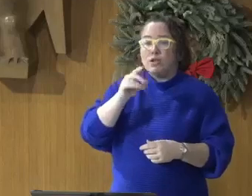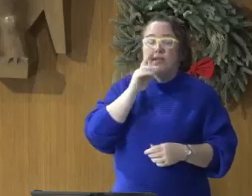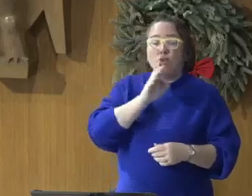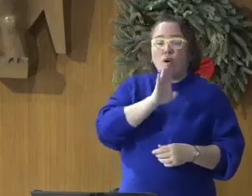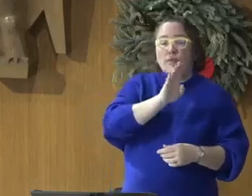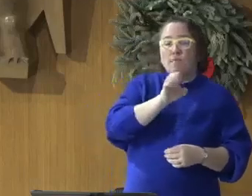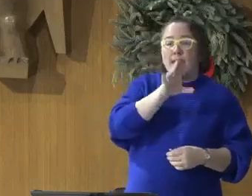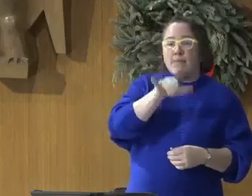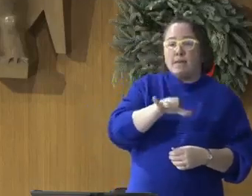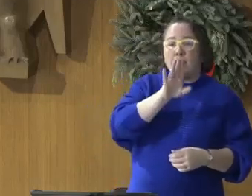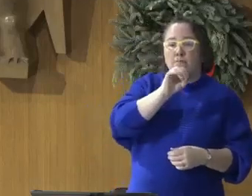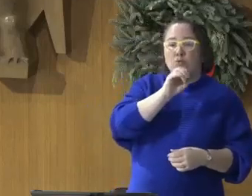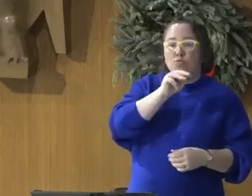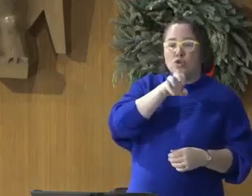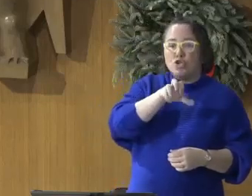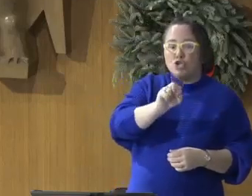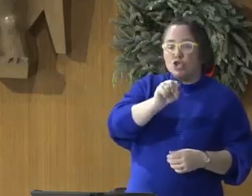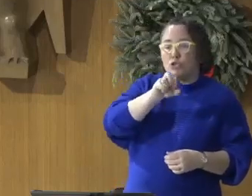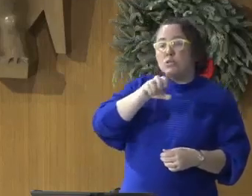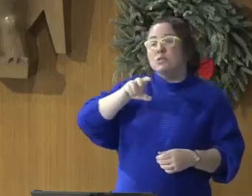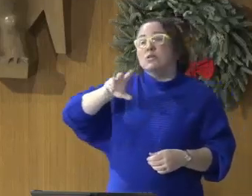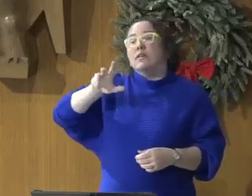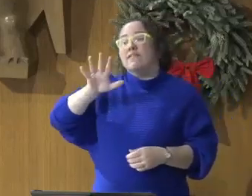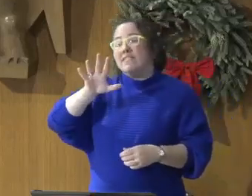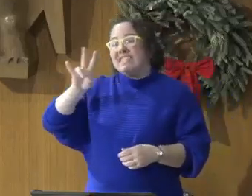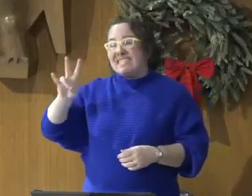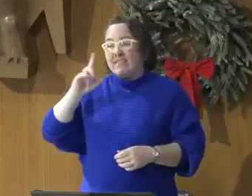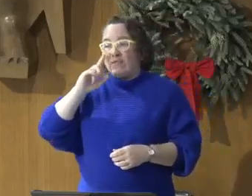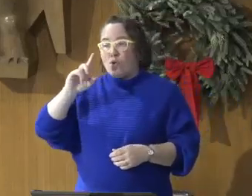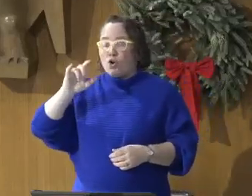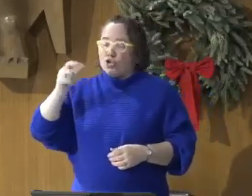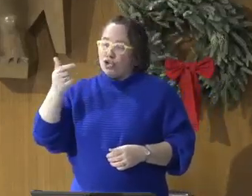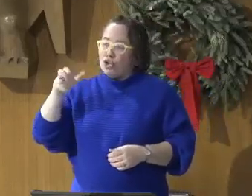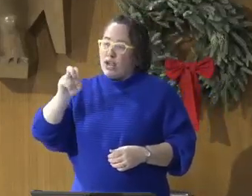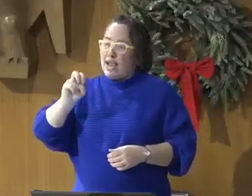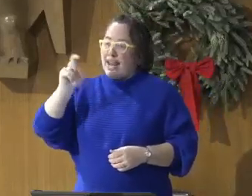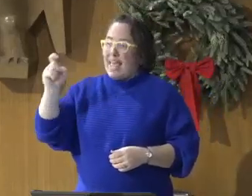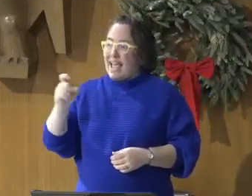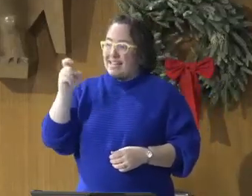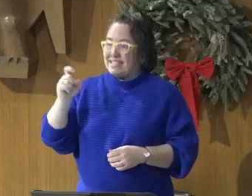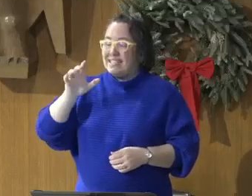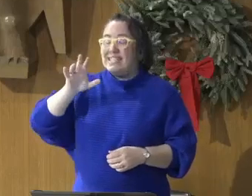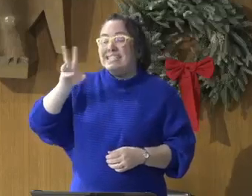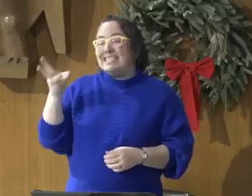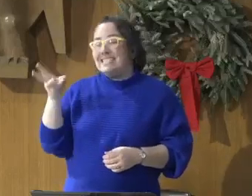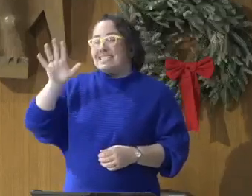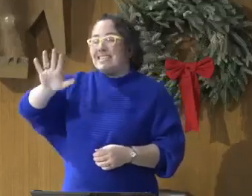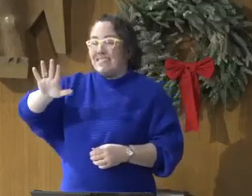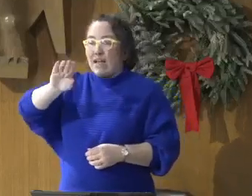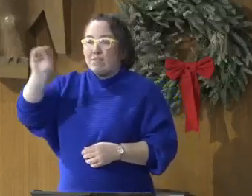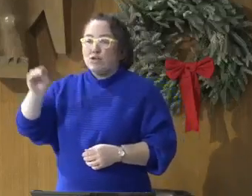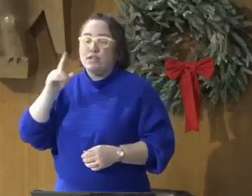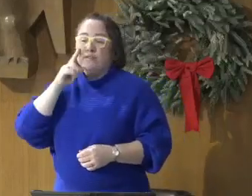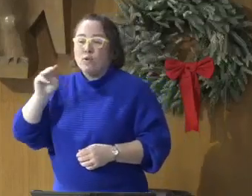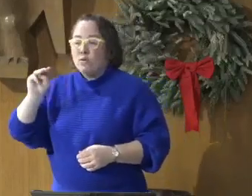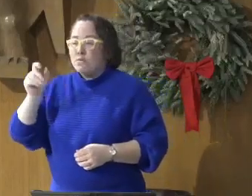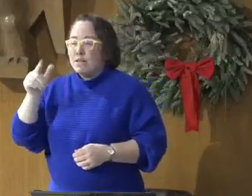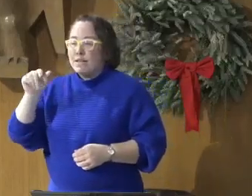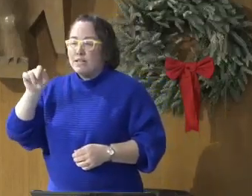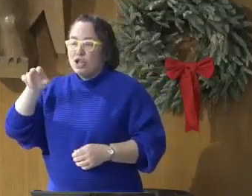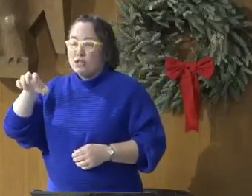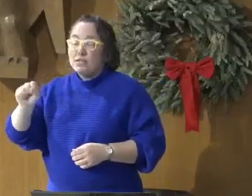57% of Gen X, 65% of millennials, and